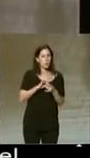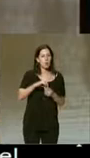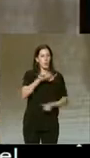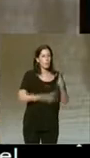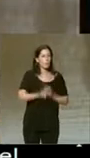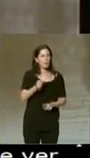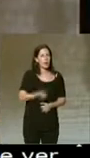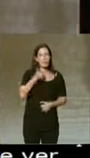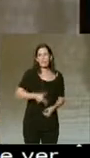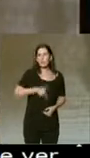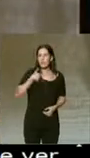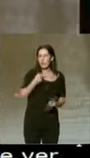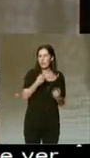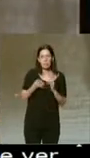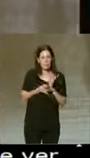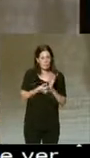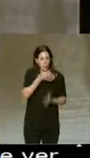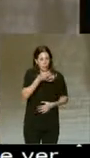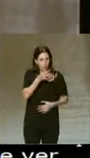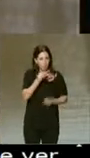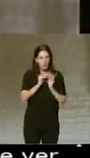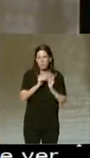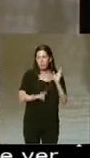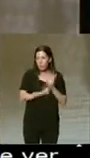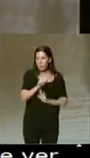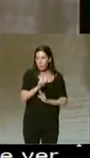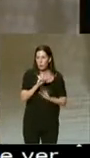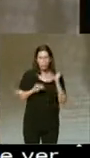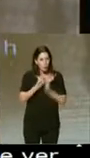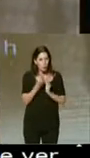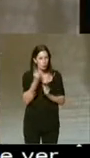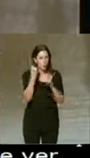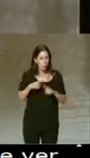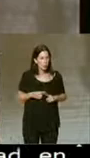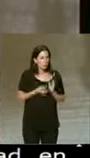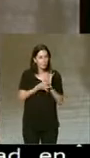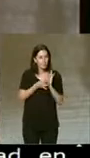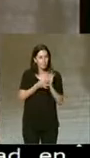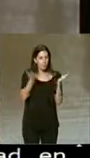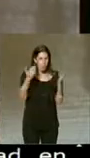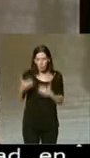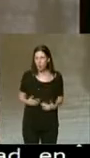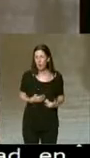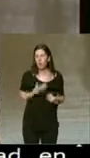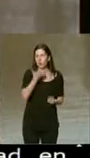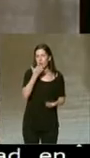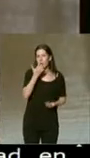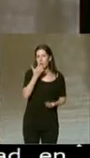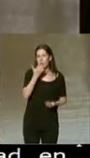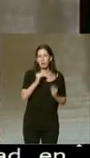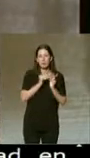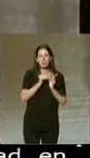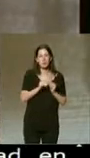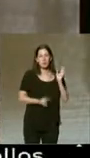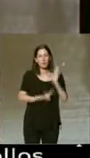is something that has to do with a more general problem that has to do with a lack of quality in enhancements in